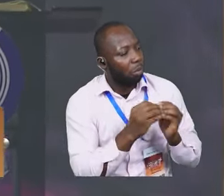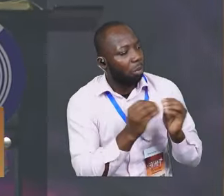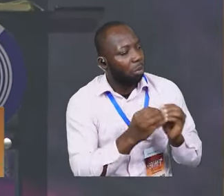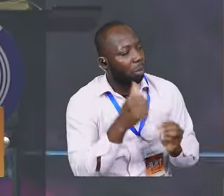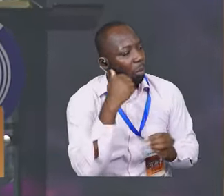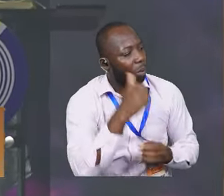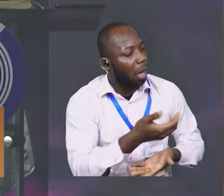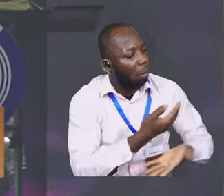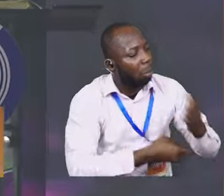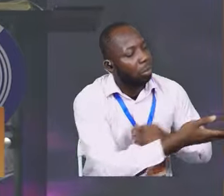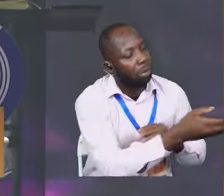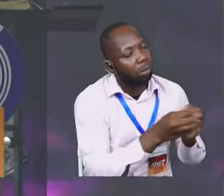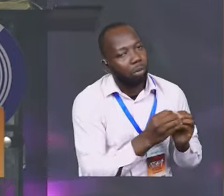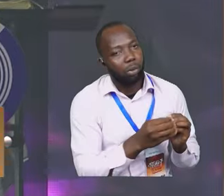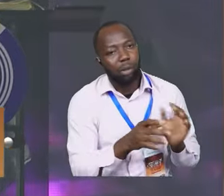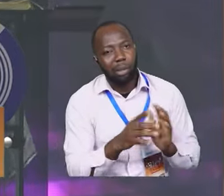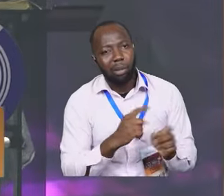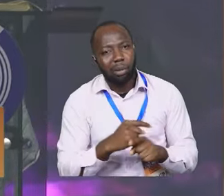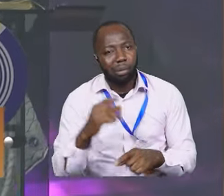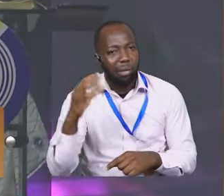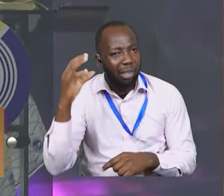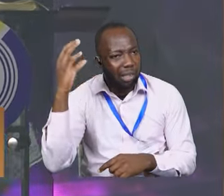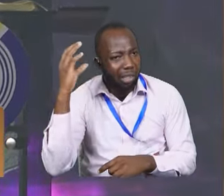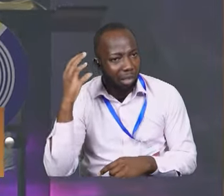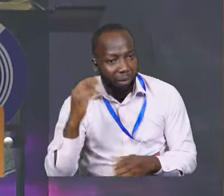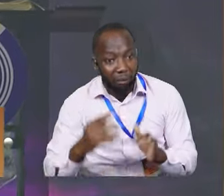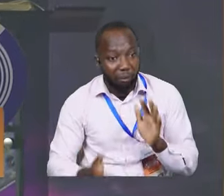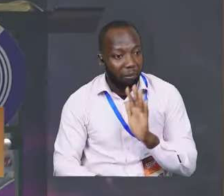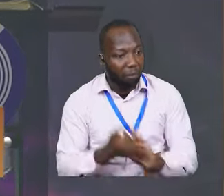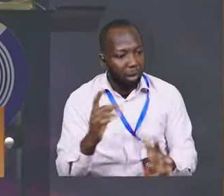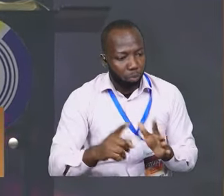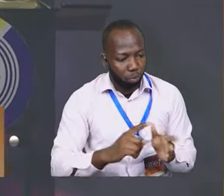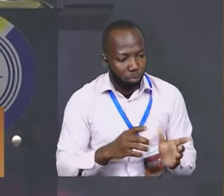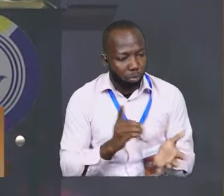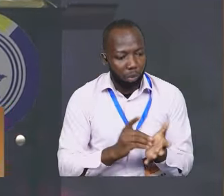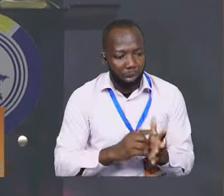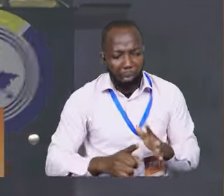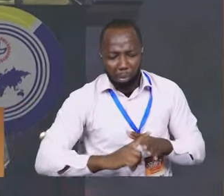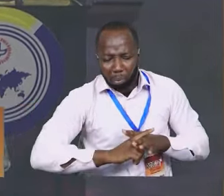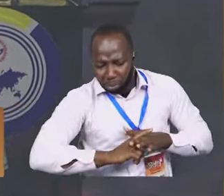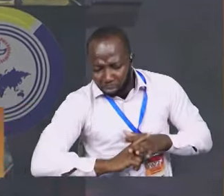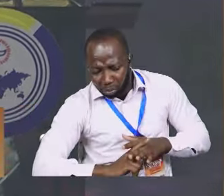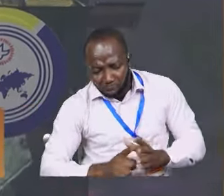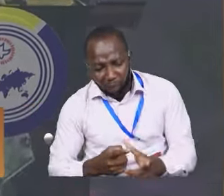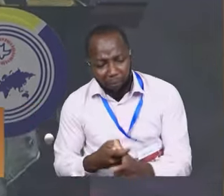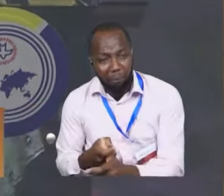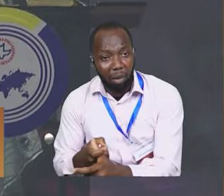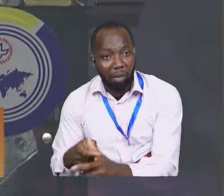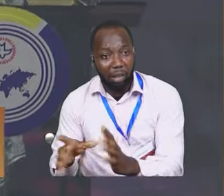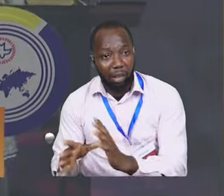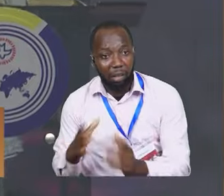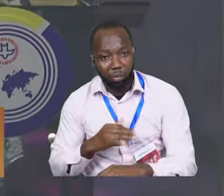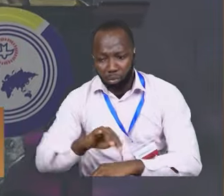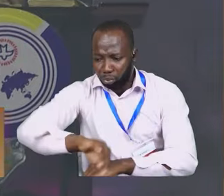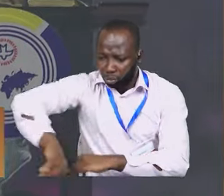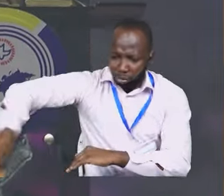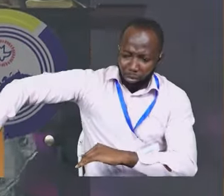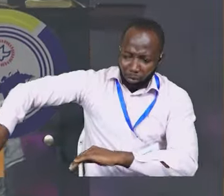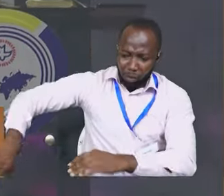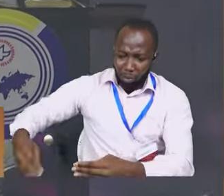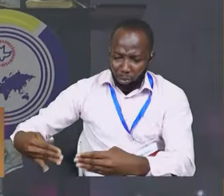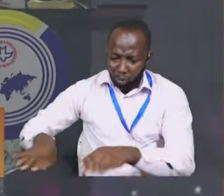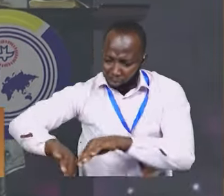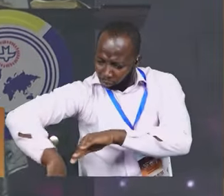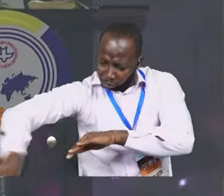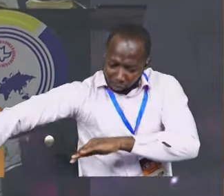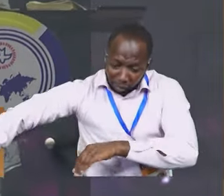And the child is crying. Then I saw the doctor rushing. Now pushed